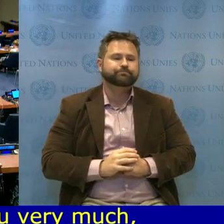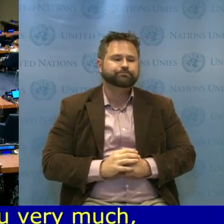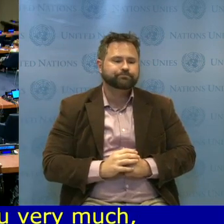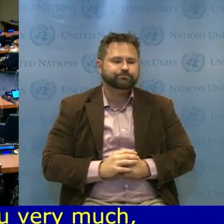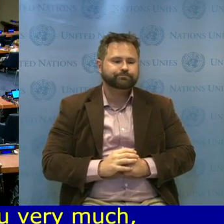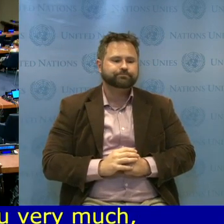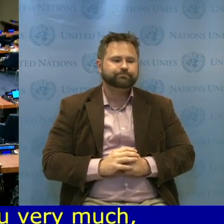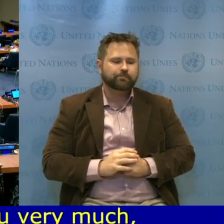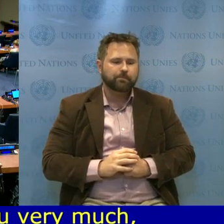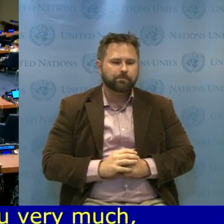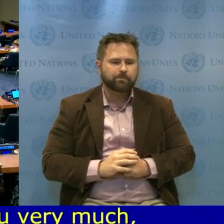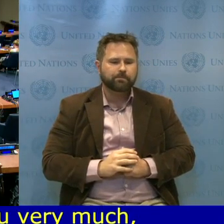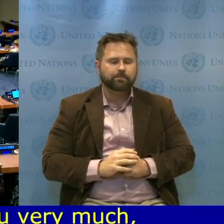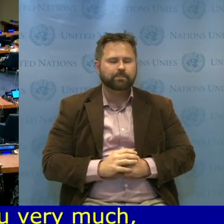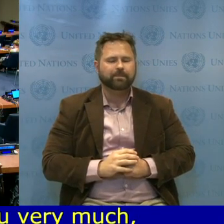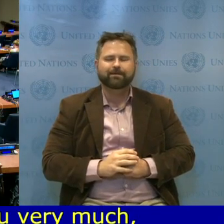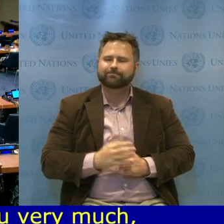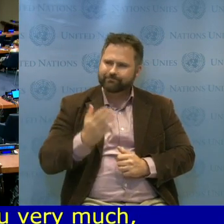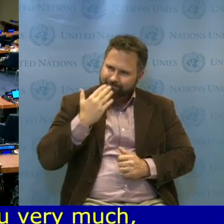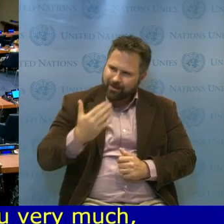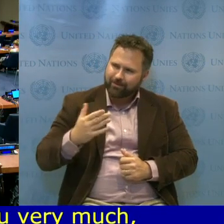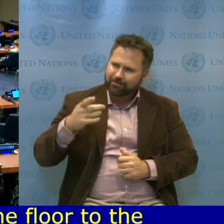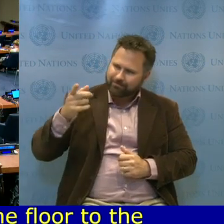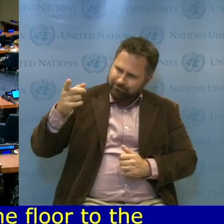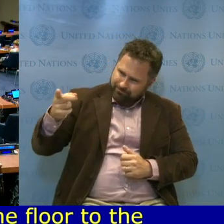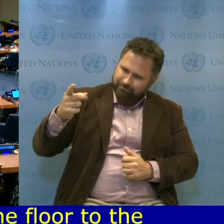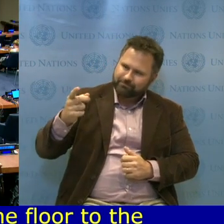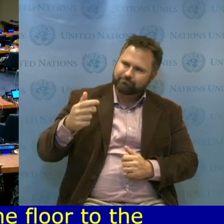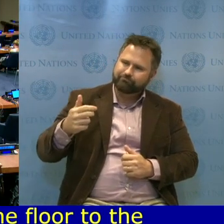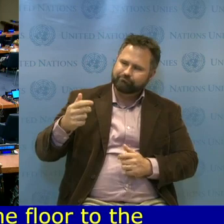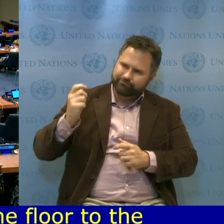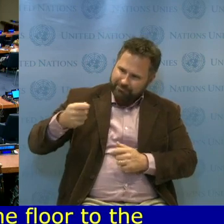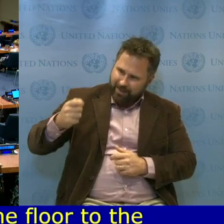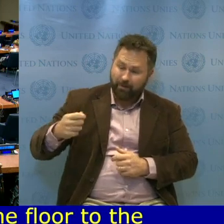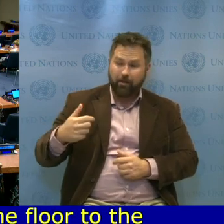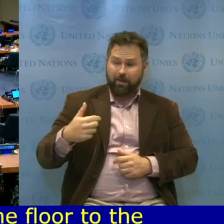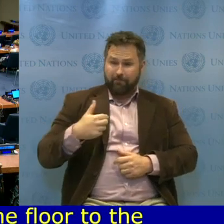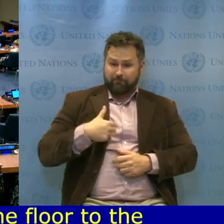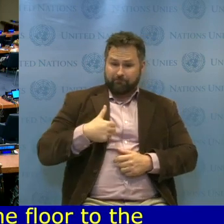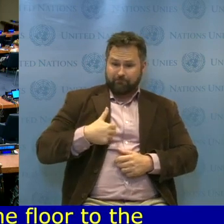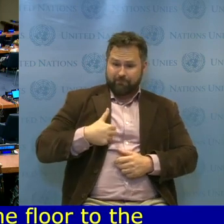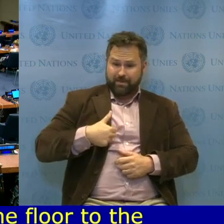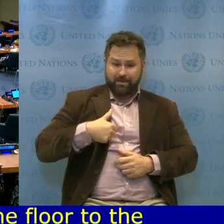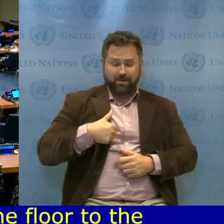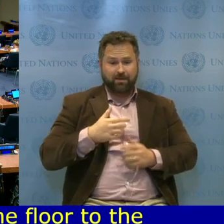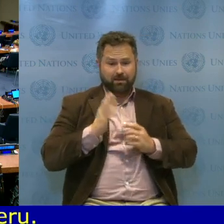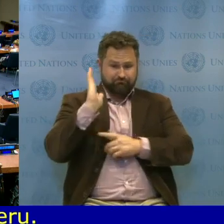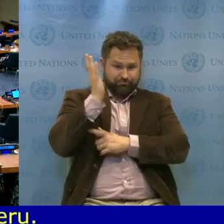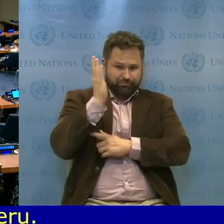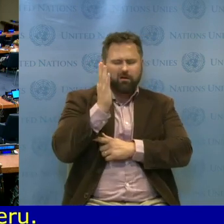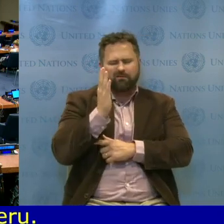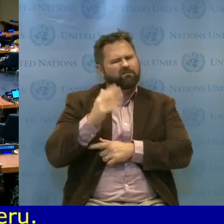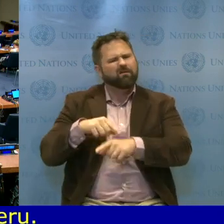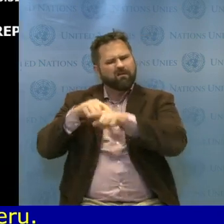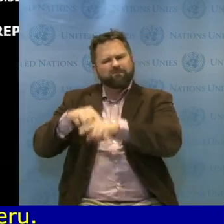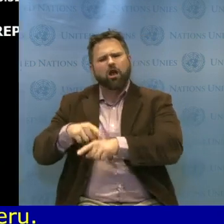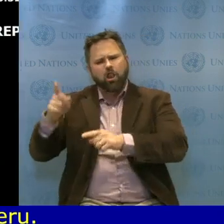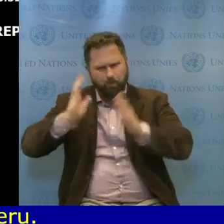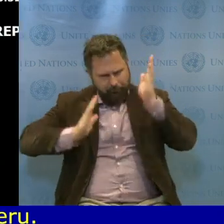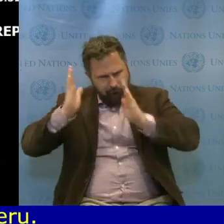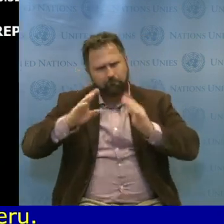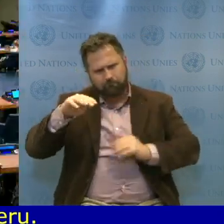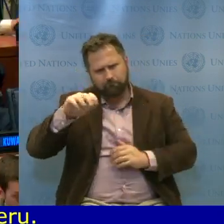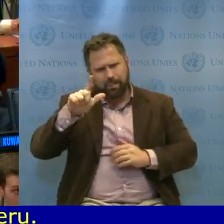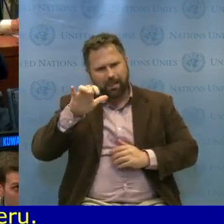Thank you, Madam Chair. My delegation aligns itself with a statement to be made by Malaysia on behalf of ASEAN, and I